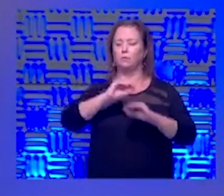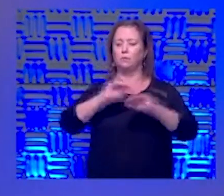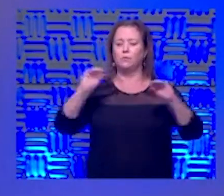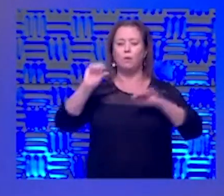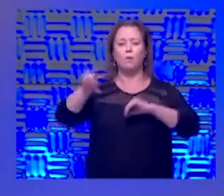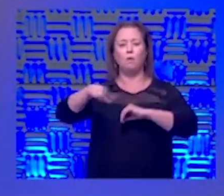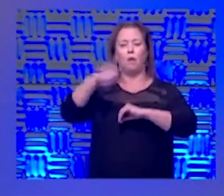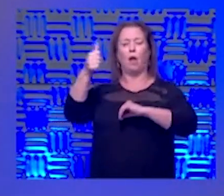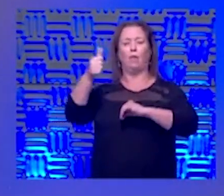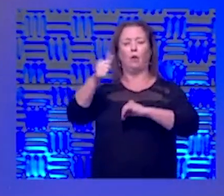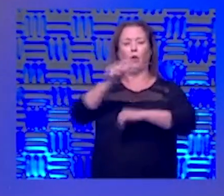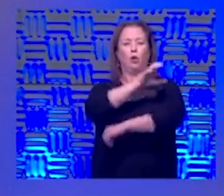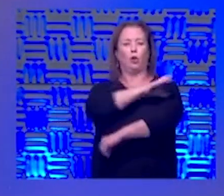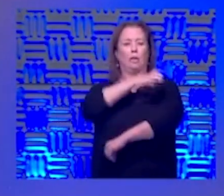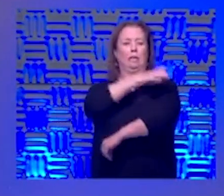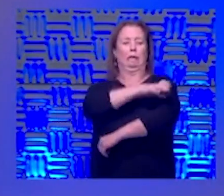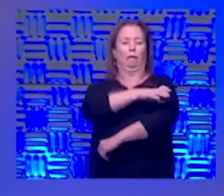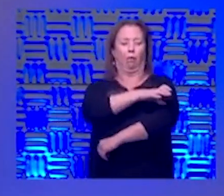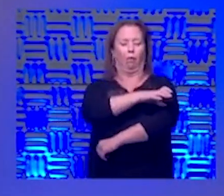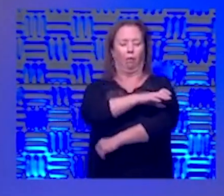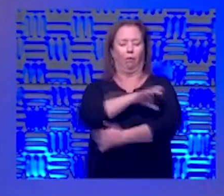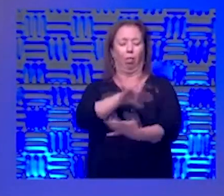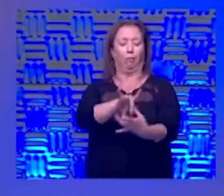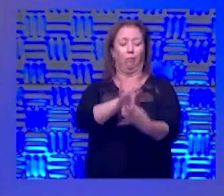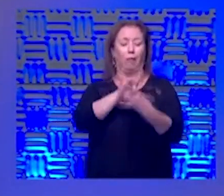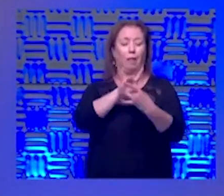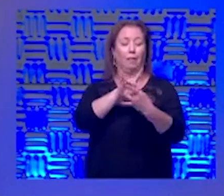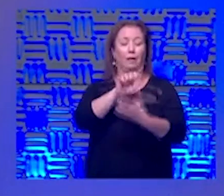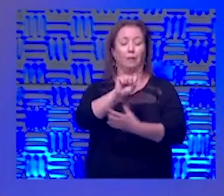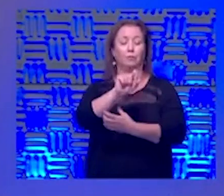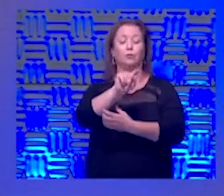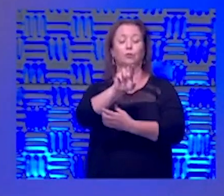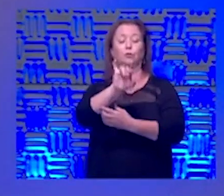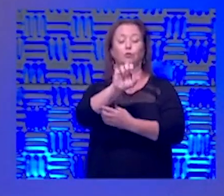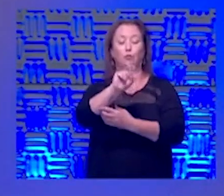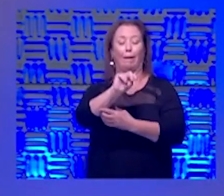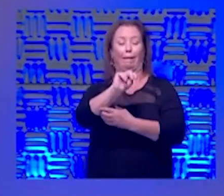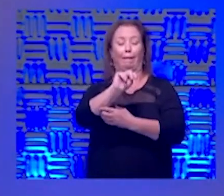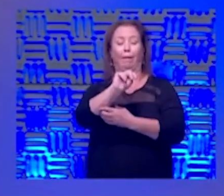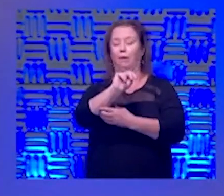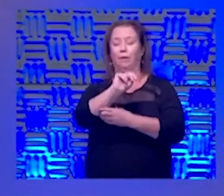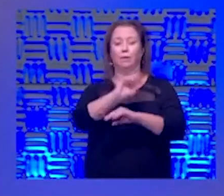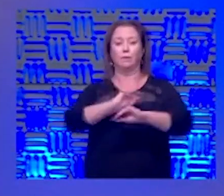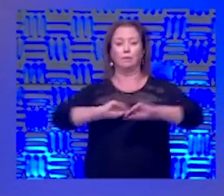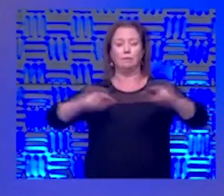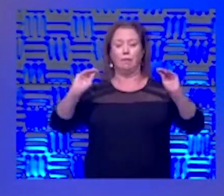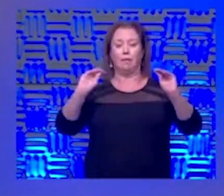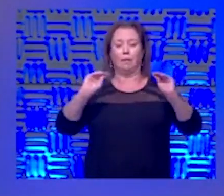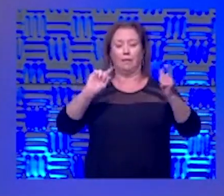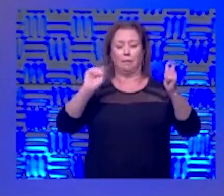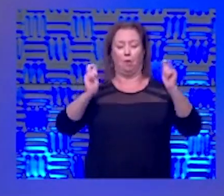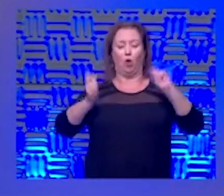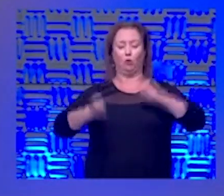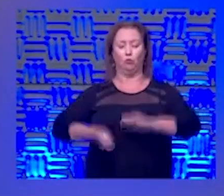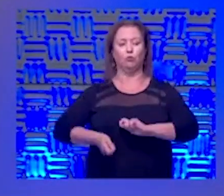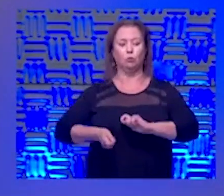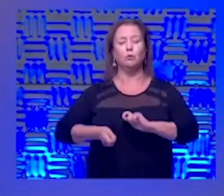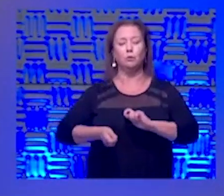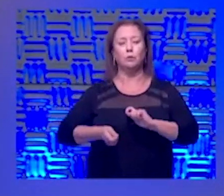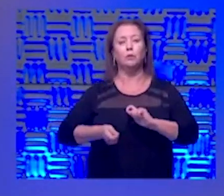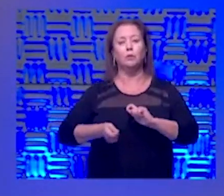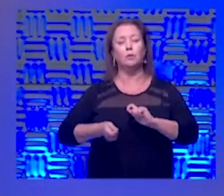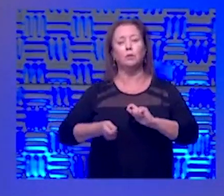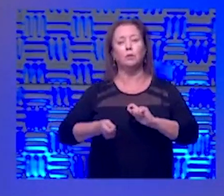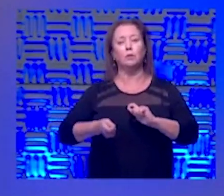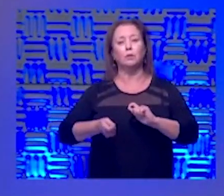other clinically relevant strain of the virus going around. There's nothing that has been altered. So,